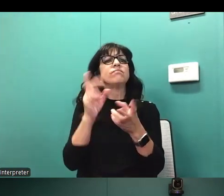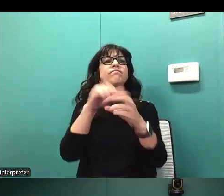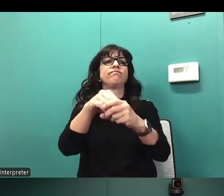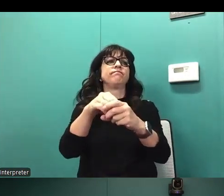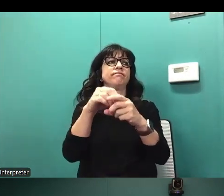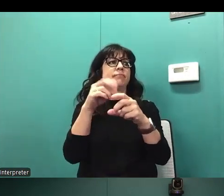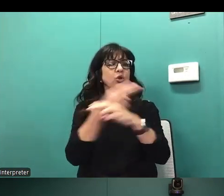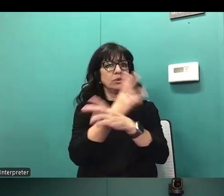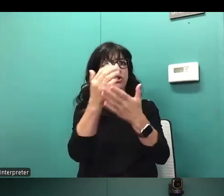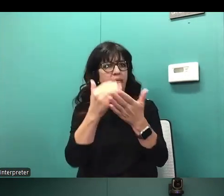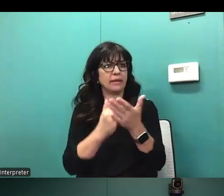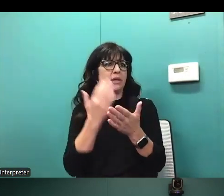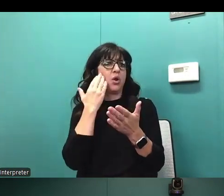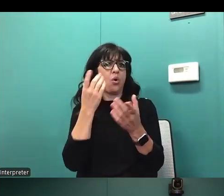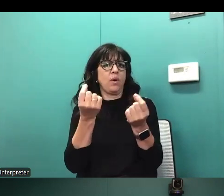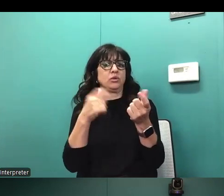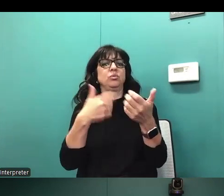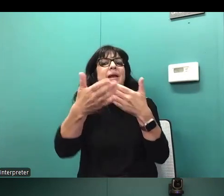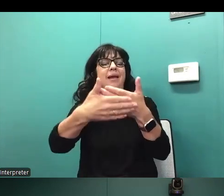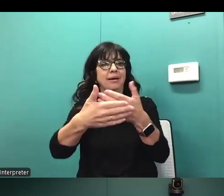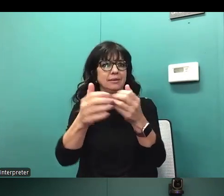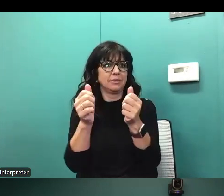then know where to go next.